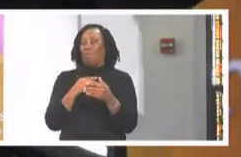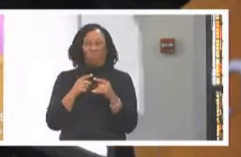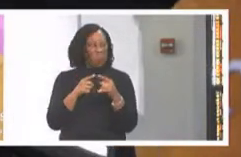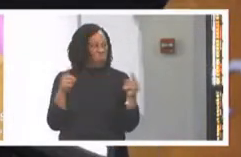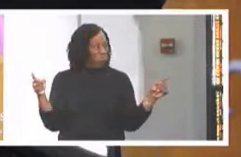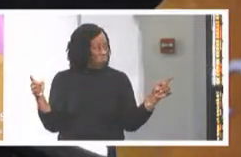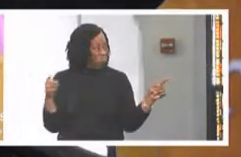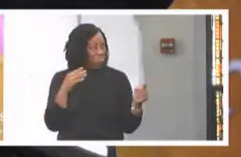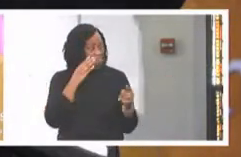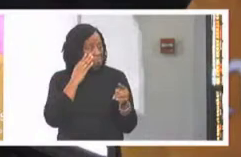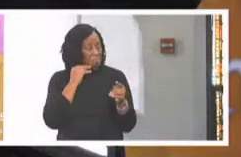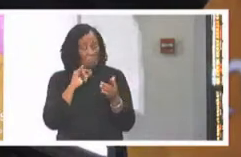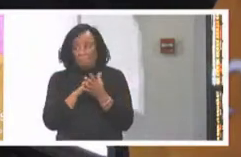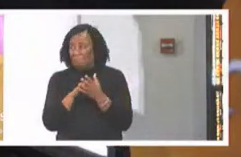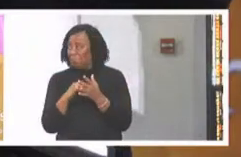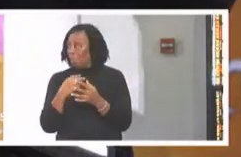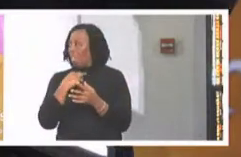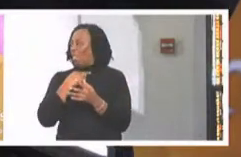something?